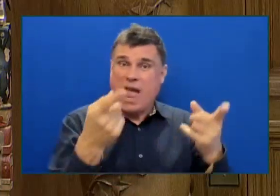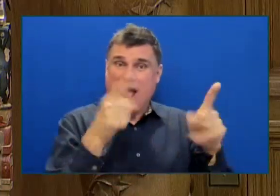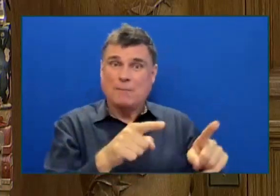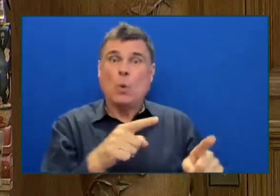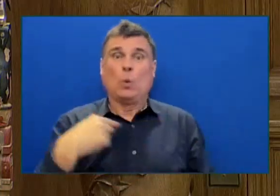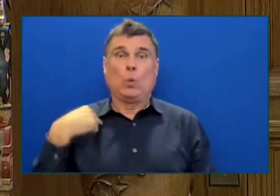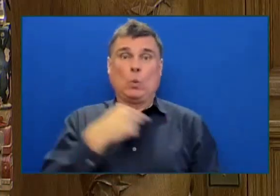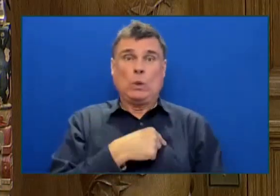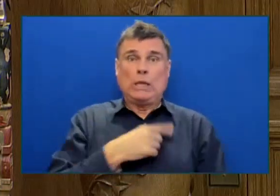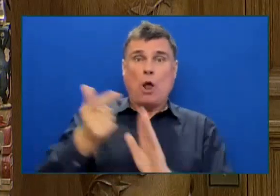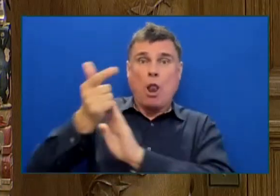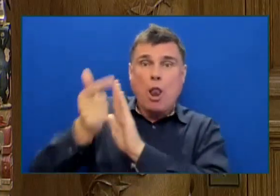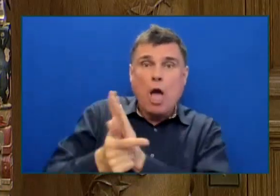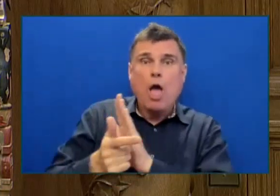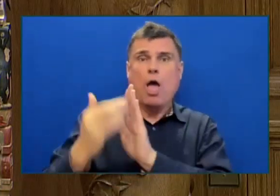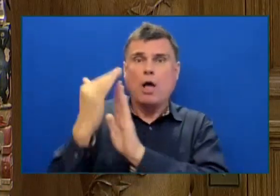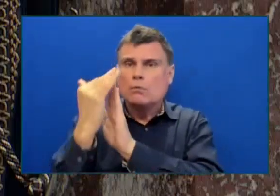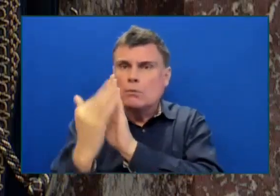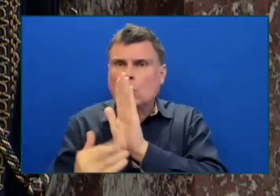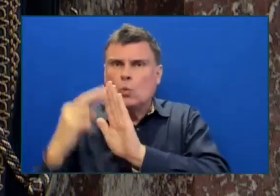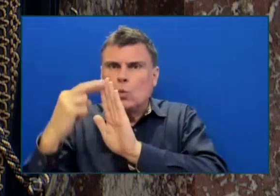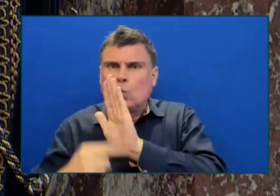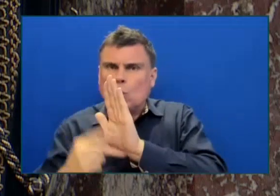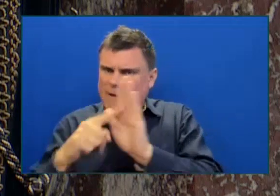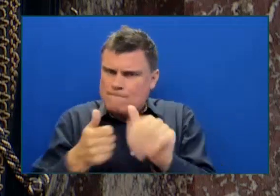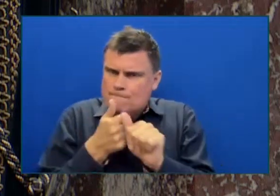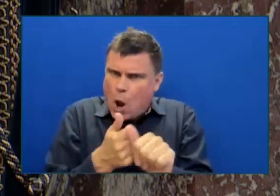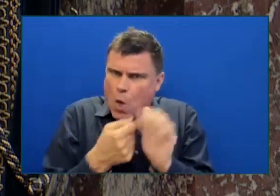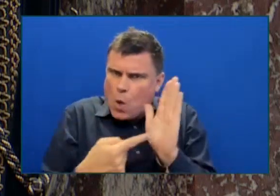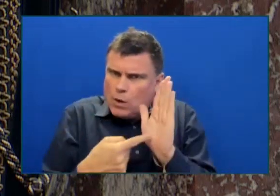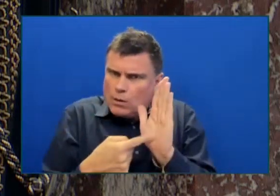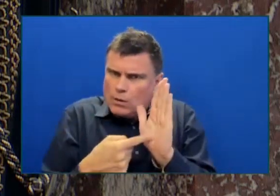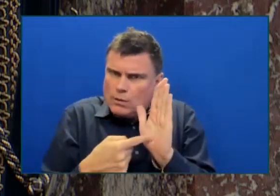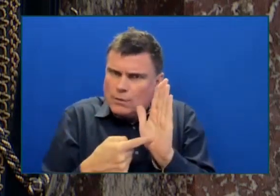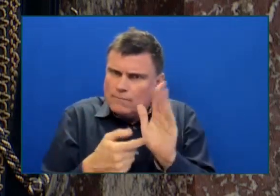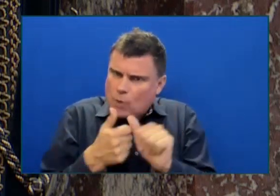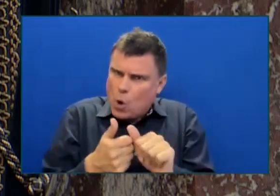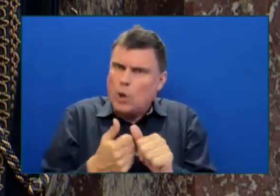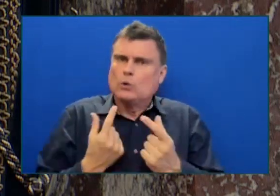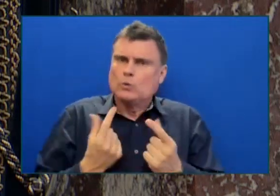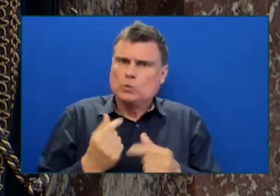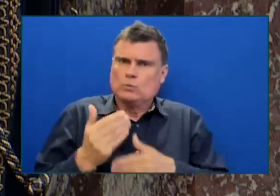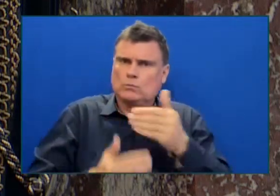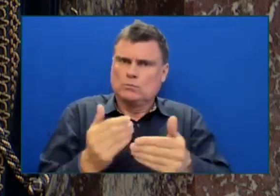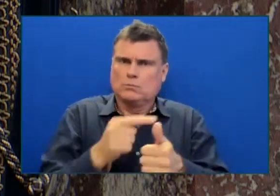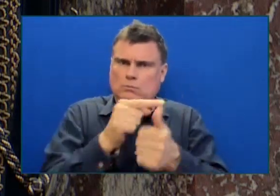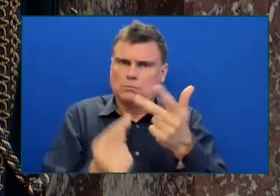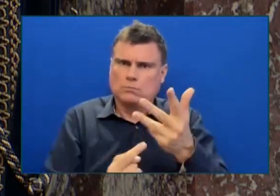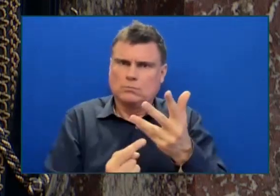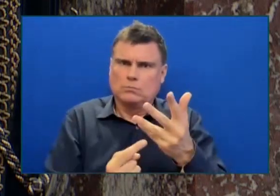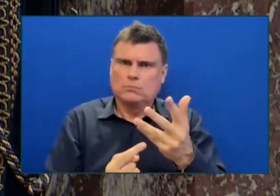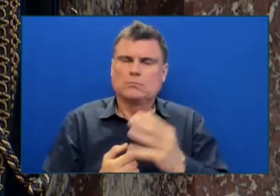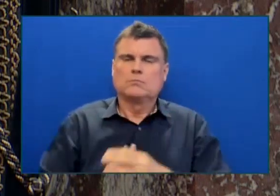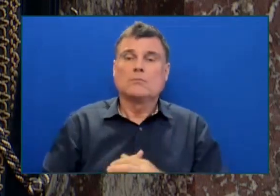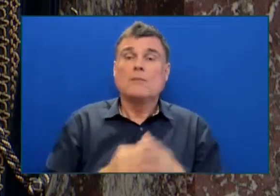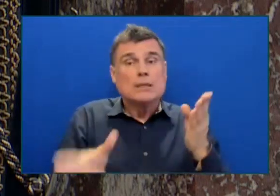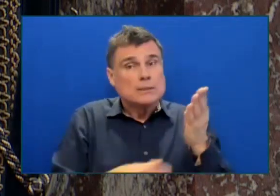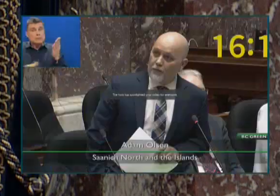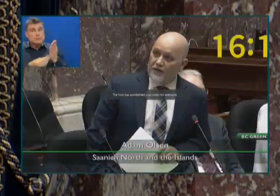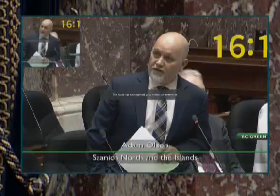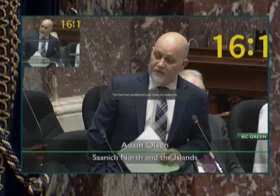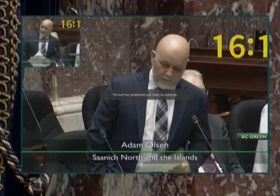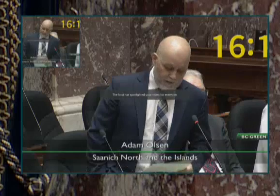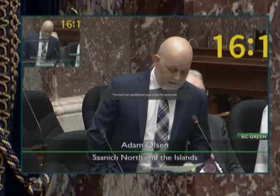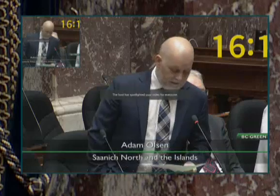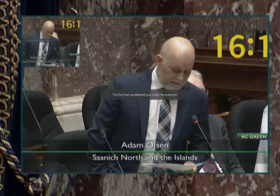Member supplemental. Thank you, Mr. Speaker. Our public is seeing police forces growing increasingly authoritarian and out of the